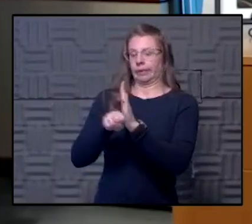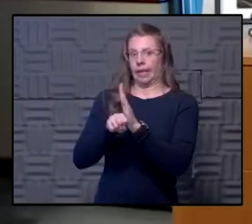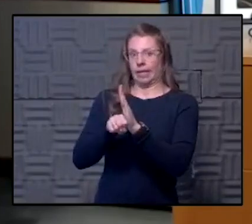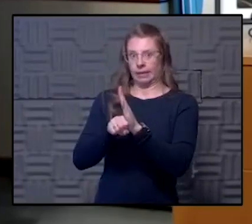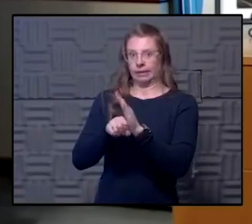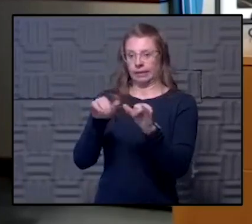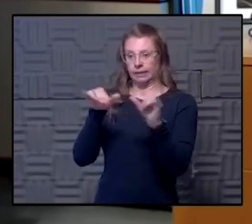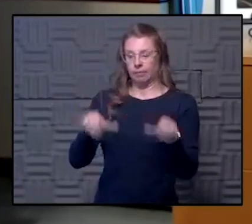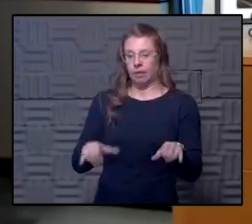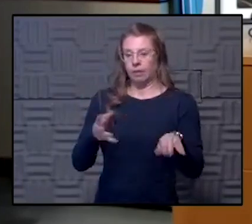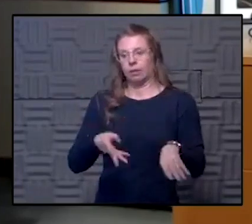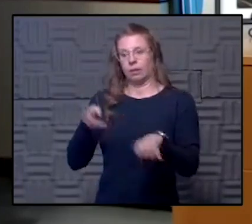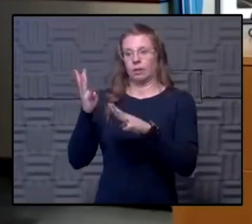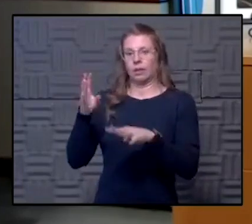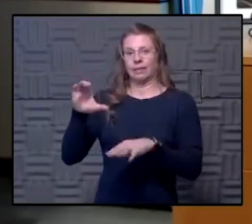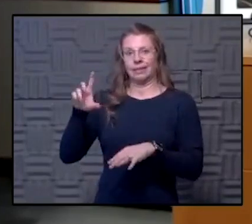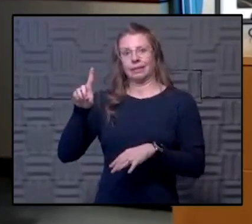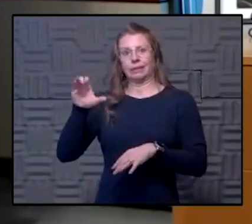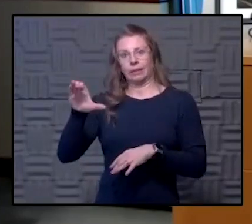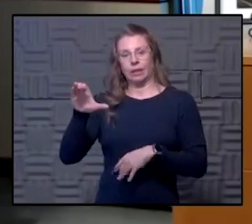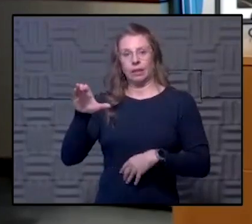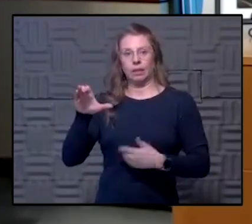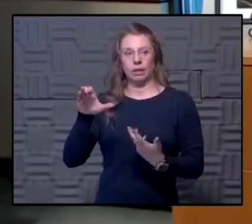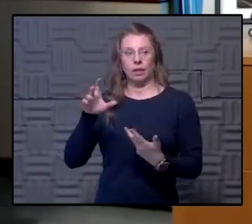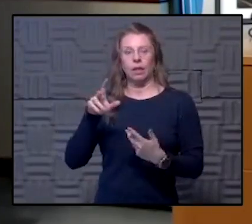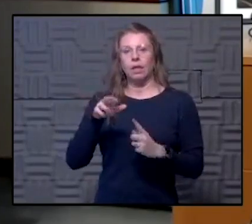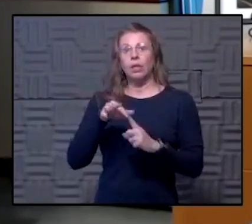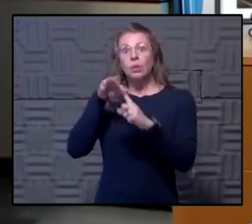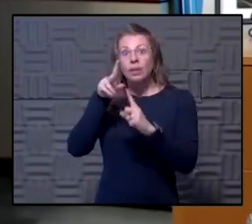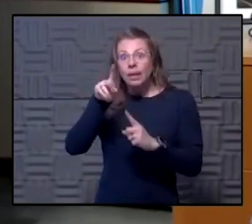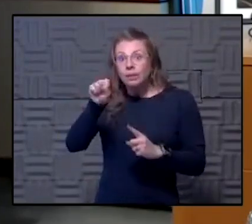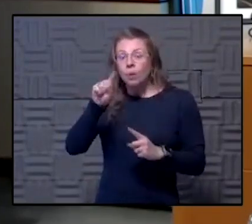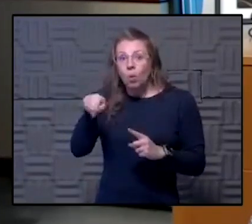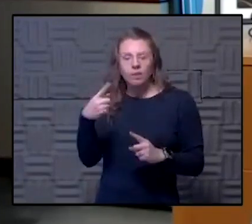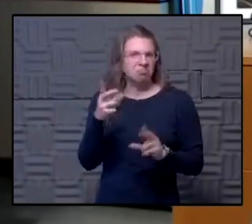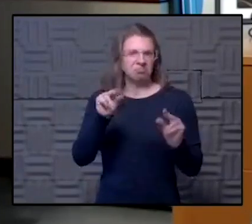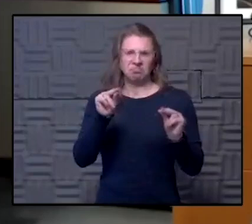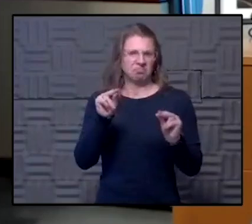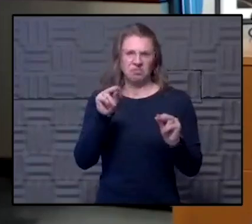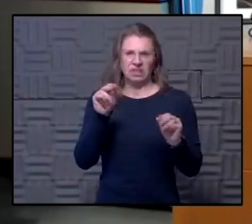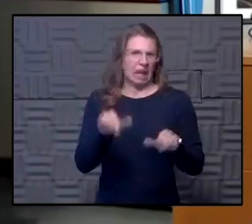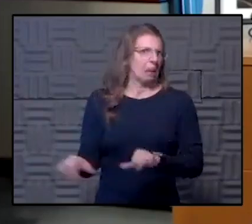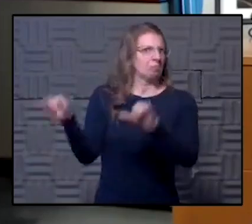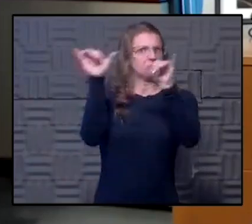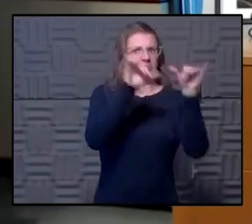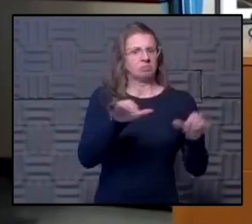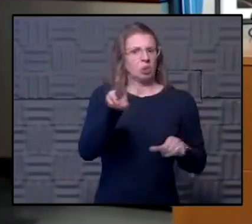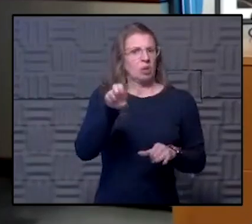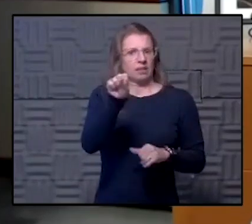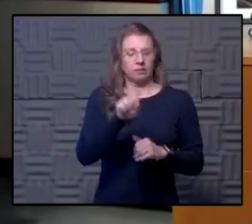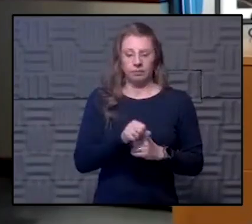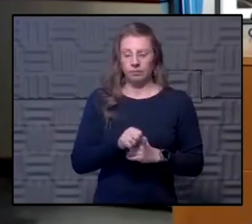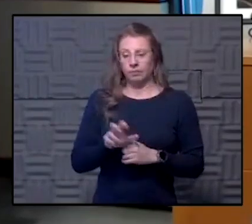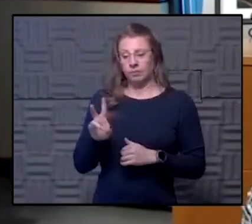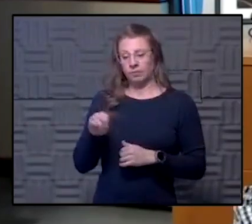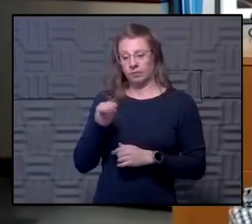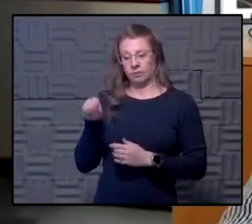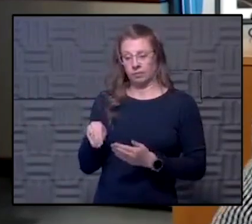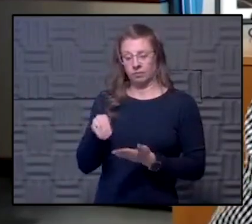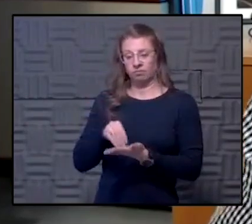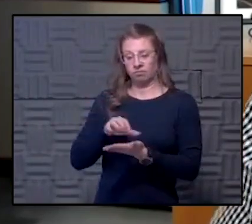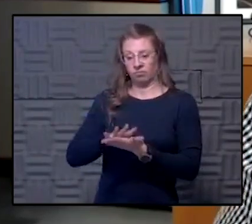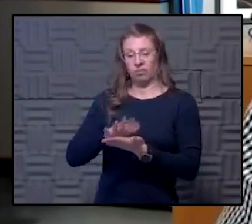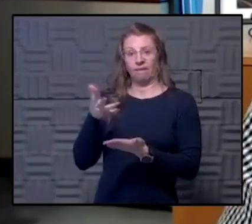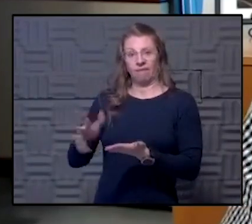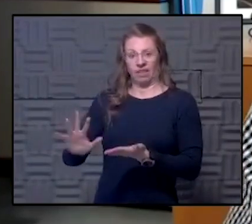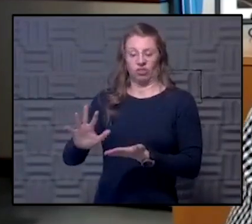automatically uploads it to the CDC. This is not unique to Kansas, it's everywhere. We have about 70% of the doses recorded as having been